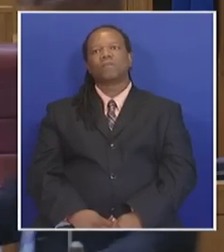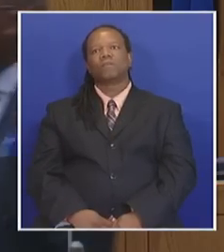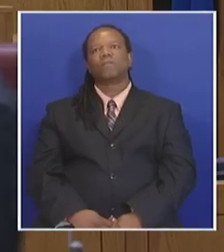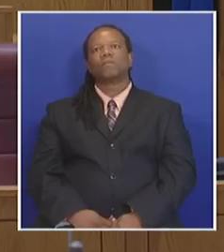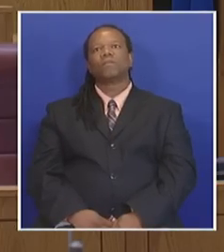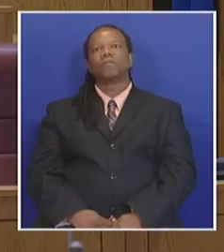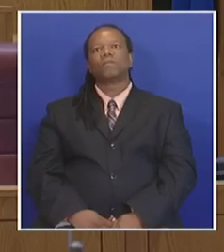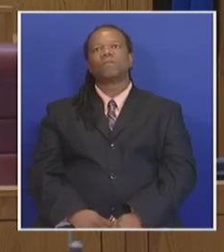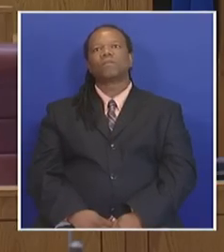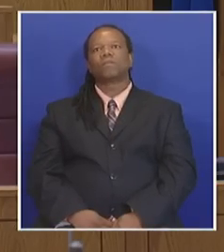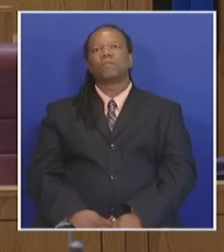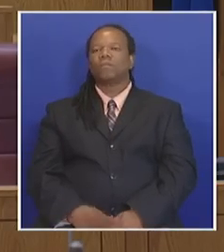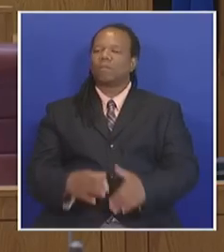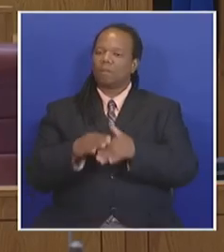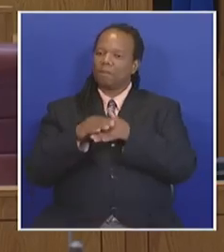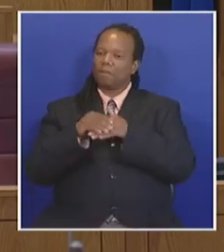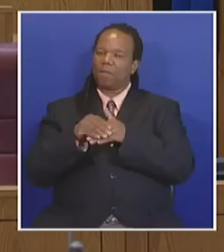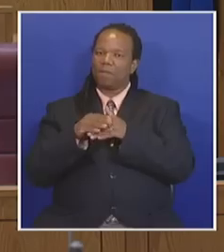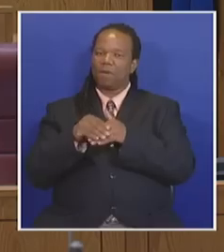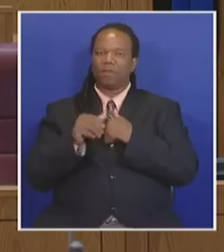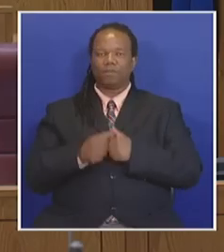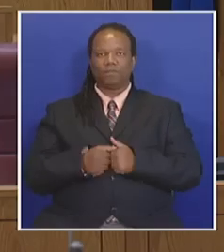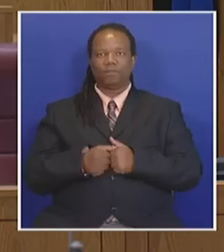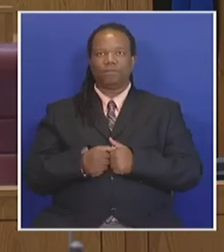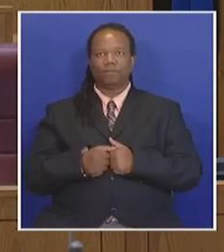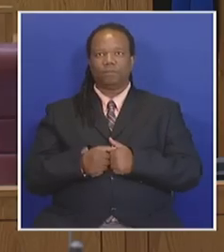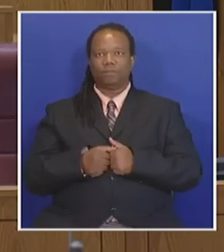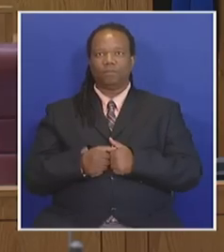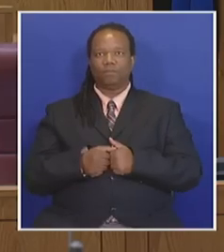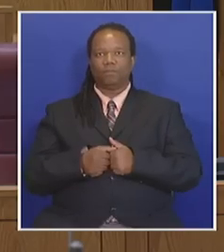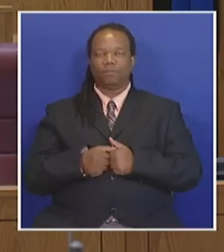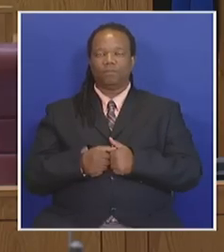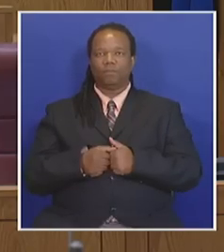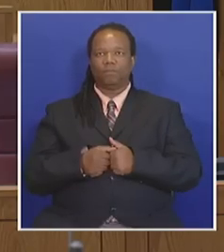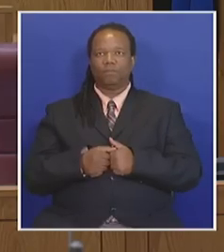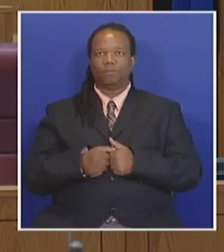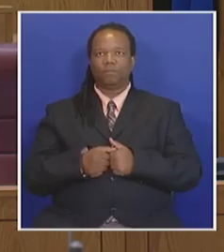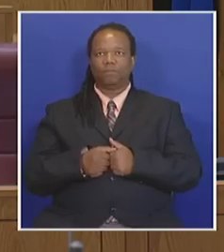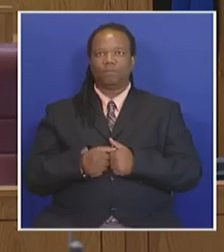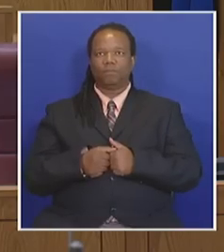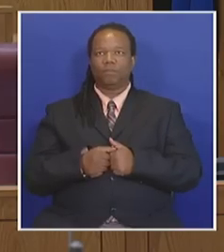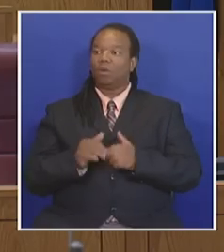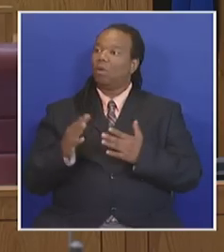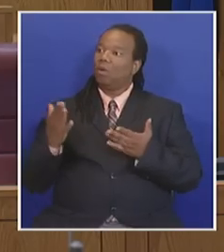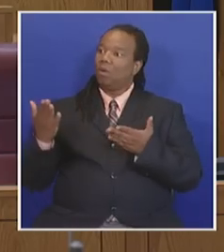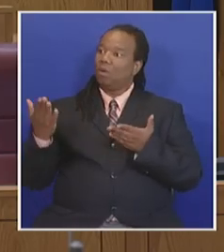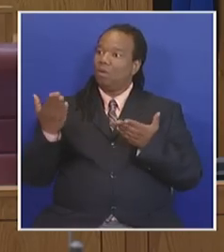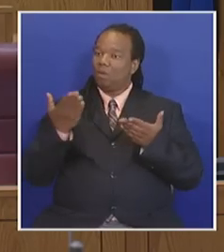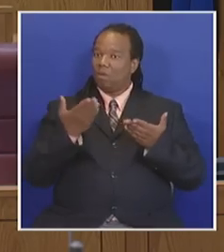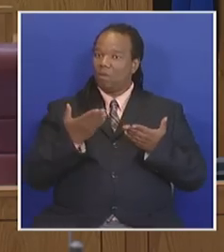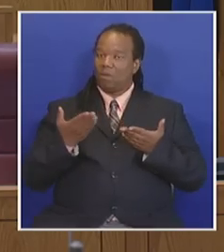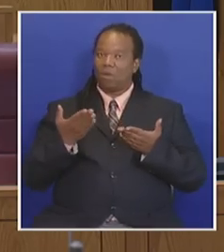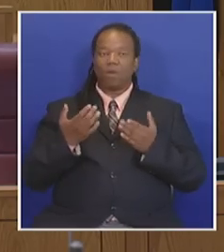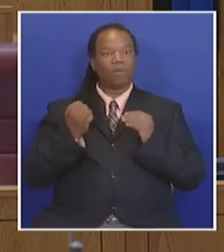Honorable members, I am sure that none of us in this House will disagree, and that none of